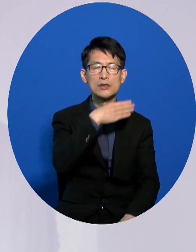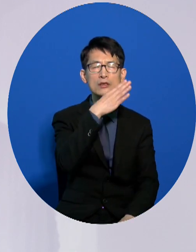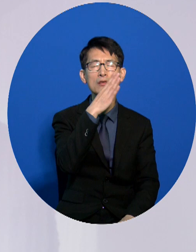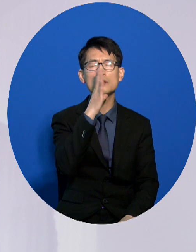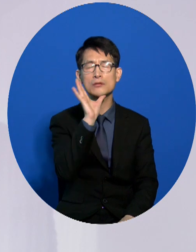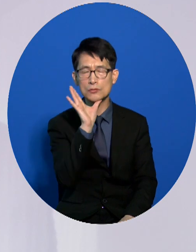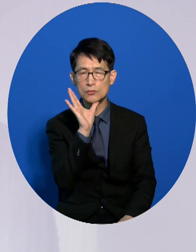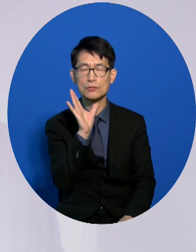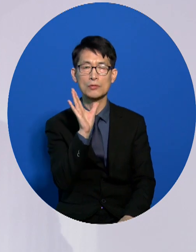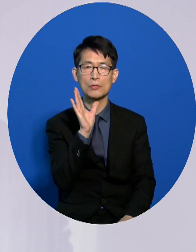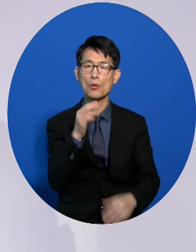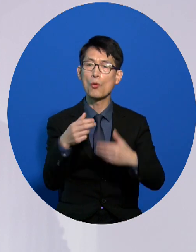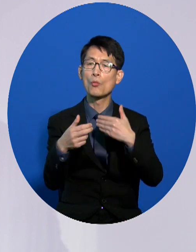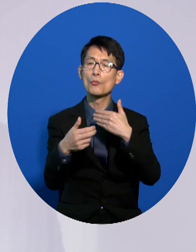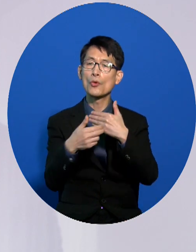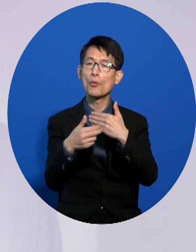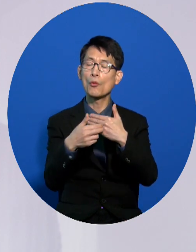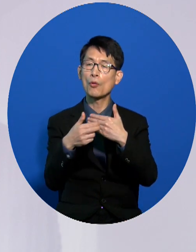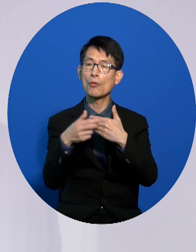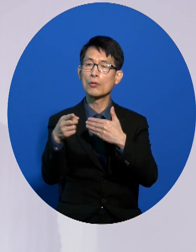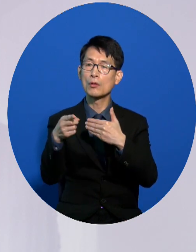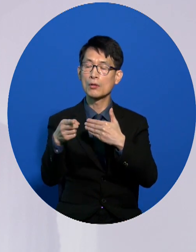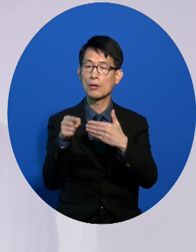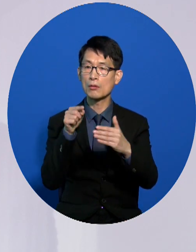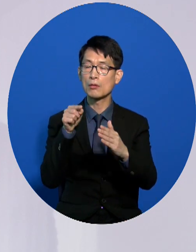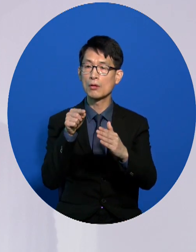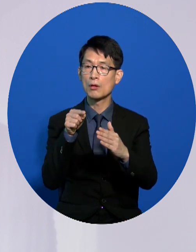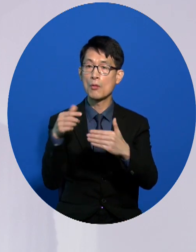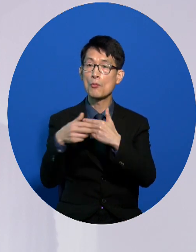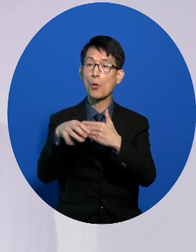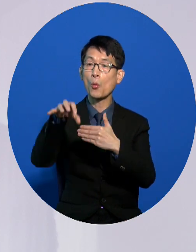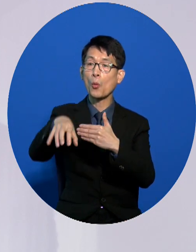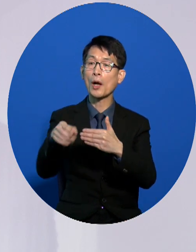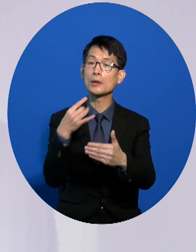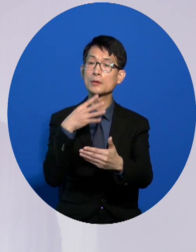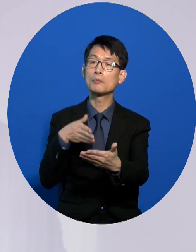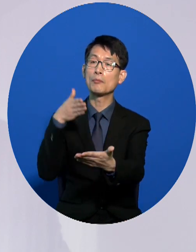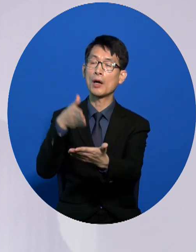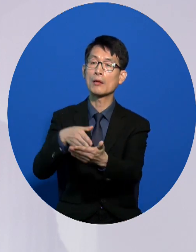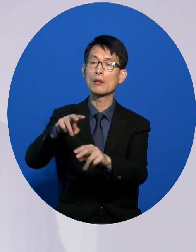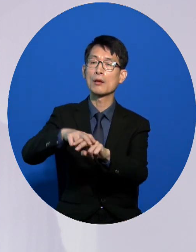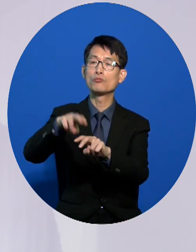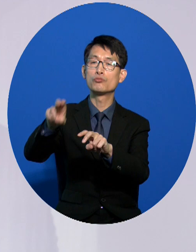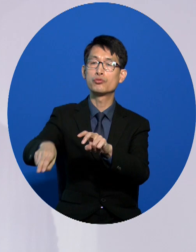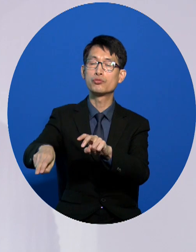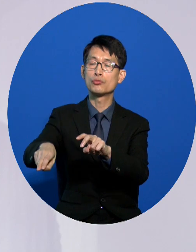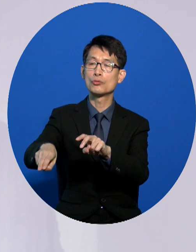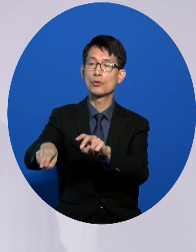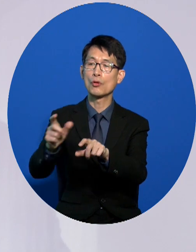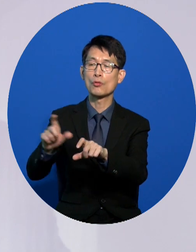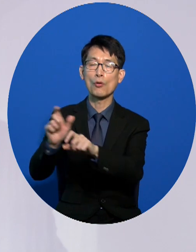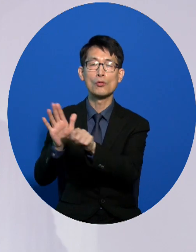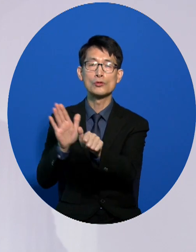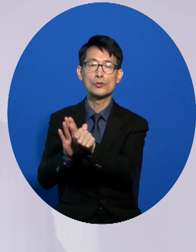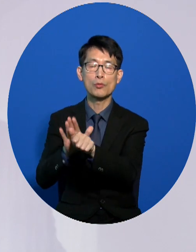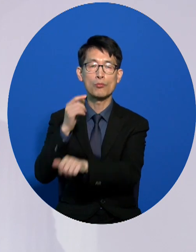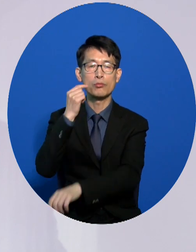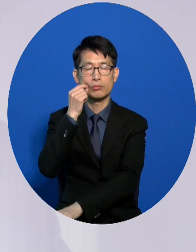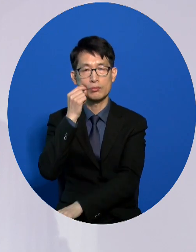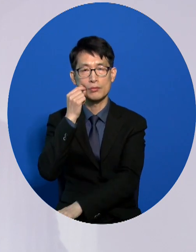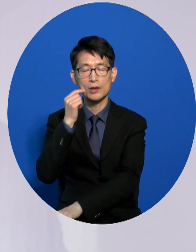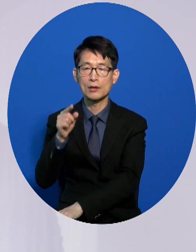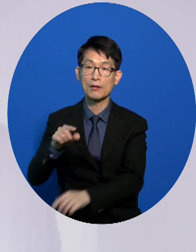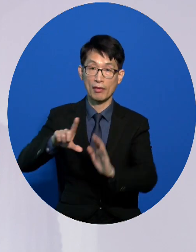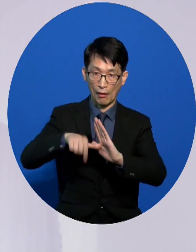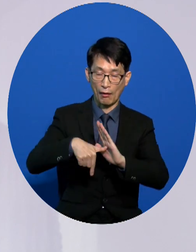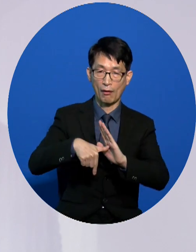to age and that the current service is limited to accompanying the users to their destination, for